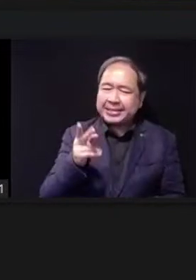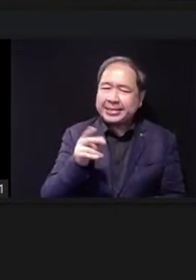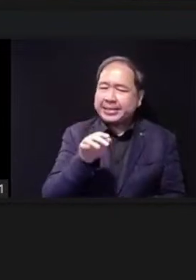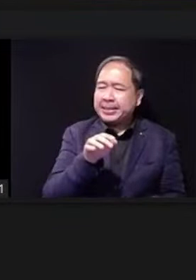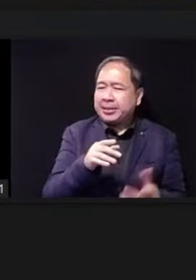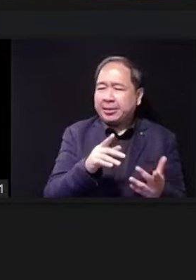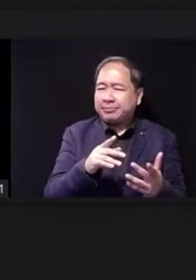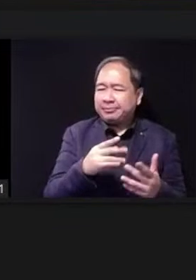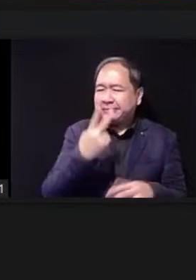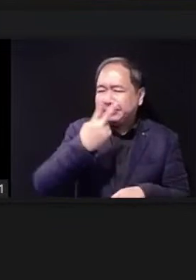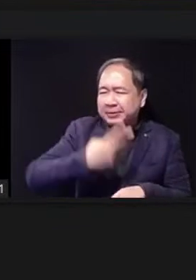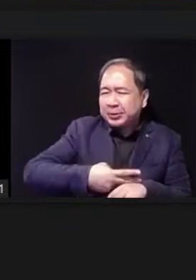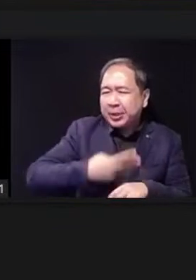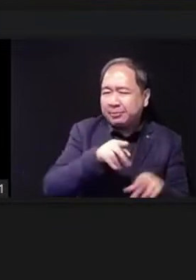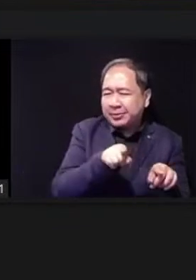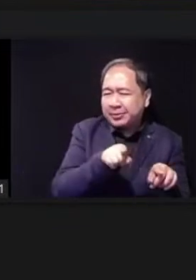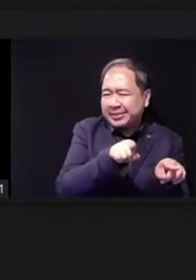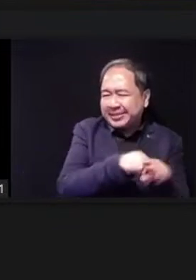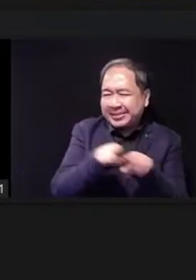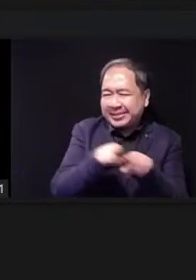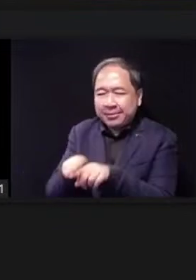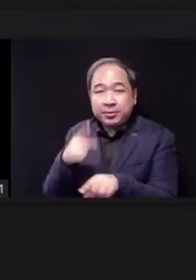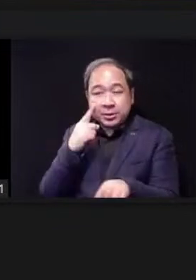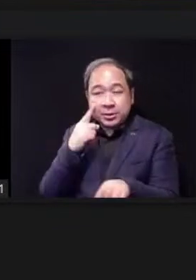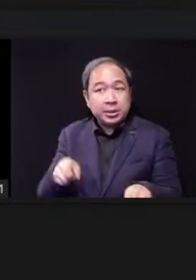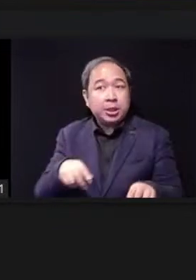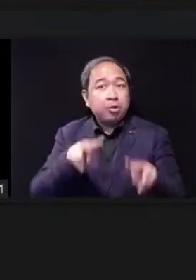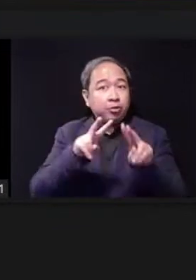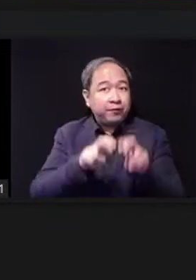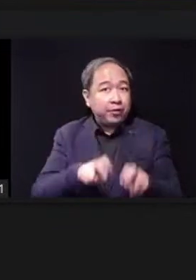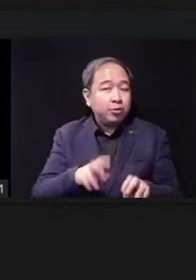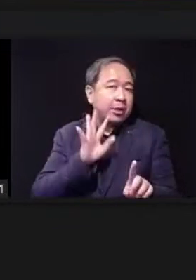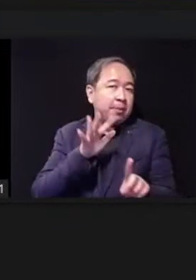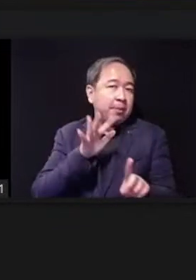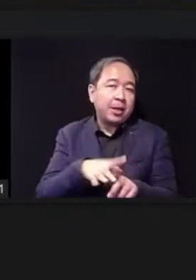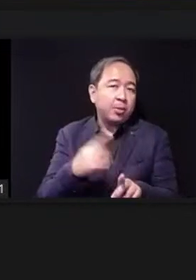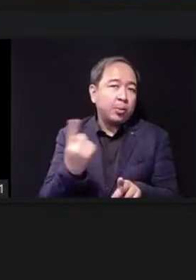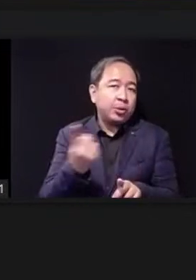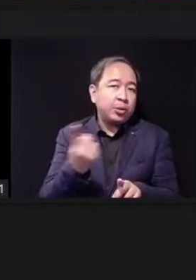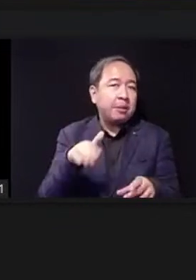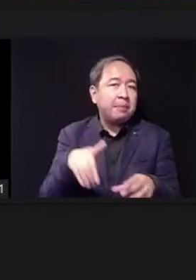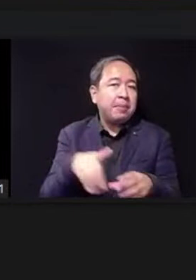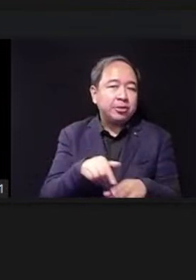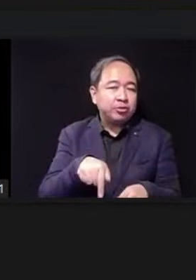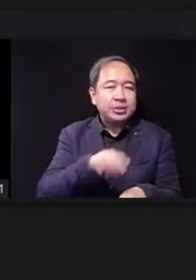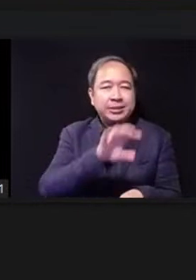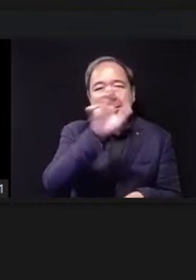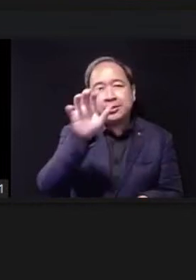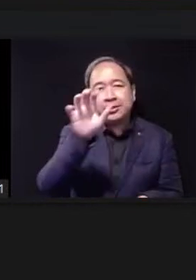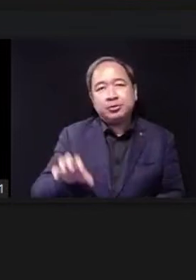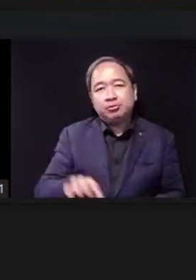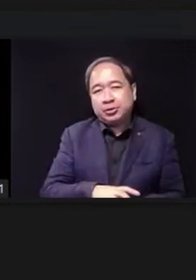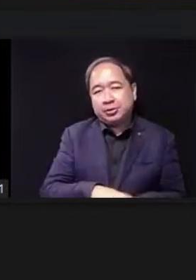well, because anyway, the reviews apply only to those members of each region. Thank you.